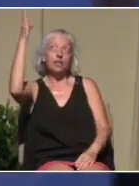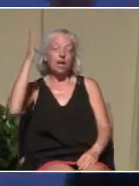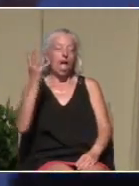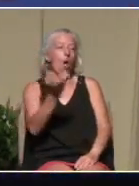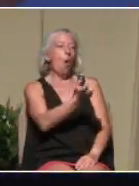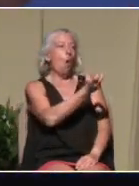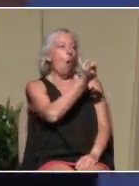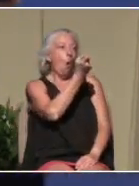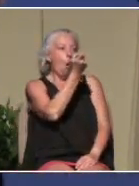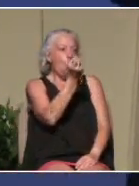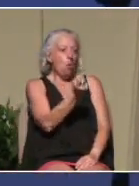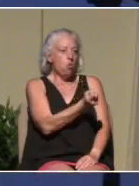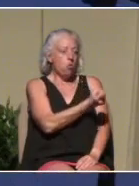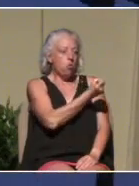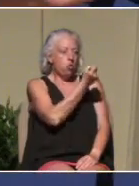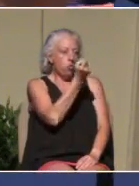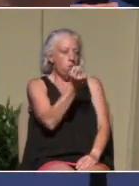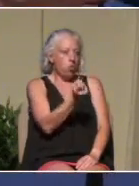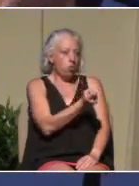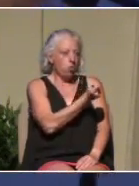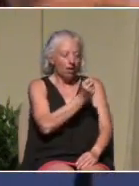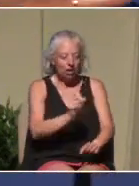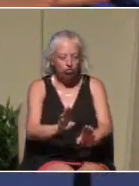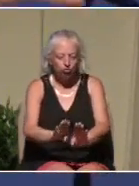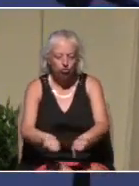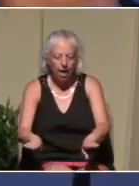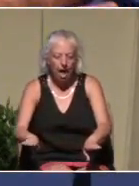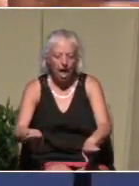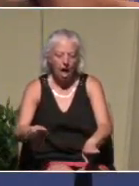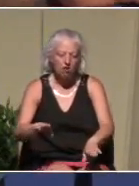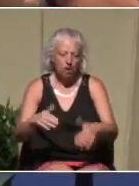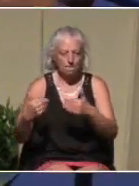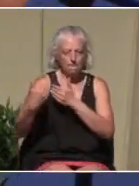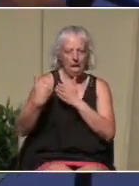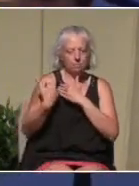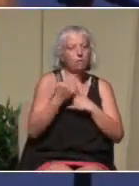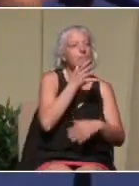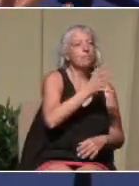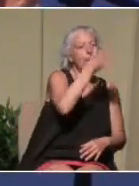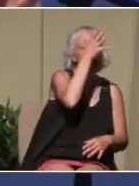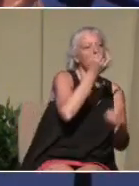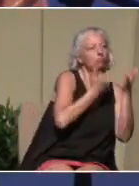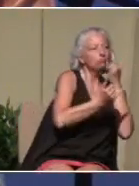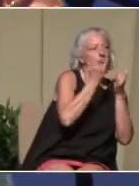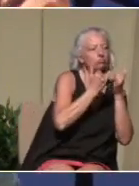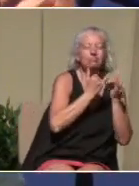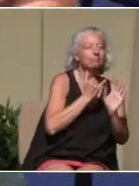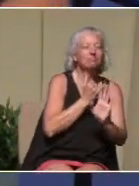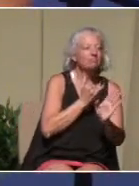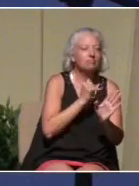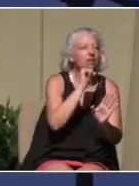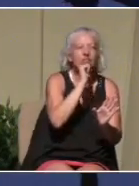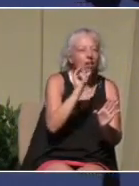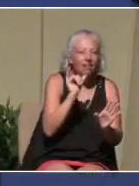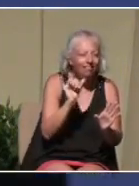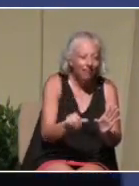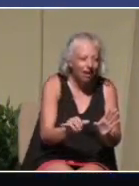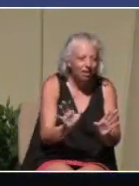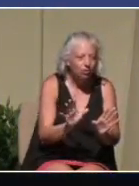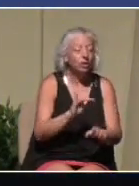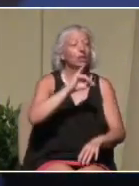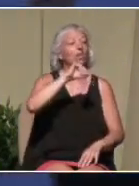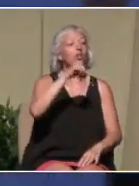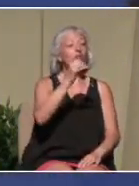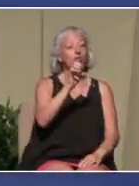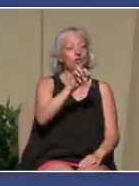holds accountable children for their parents' sin. That's not how it works. As a matter of fact, Jeremiah